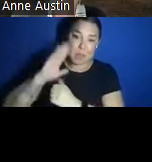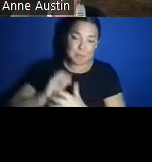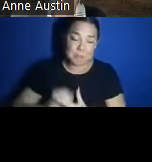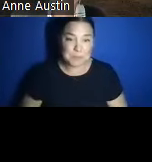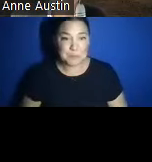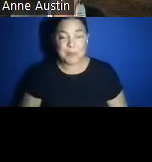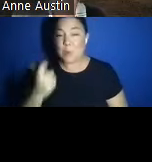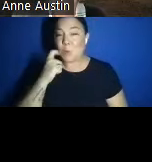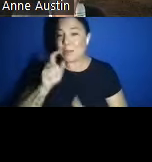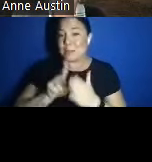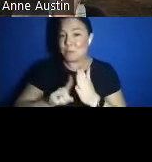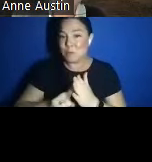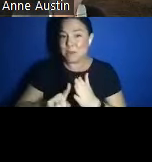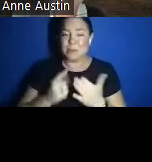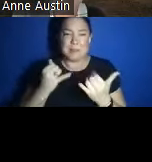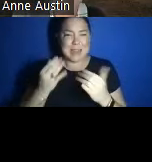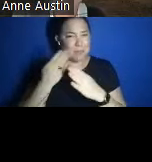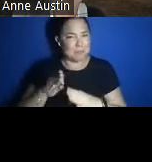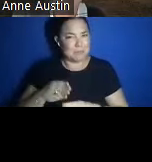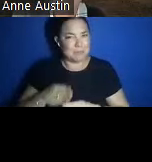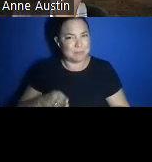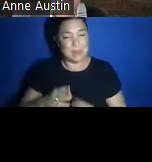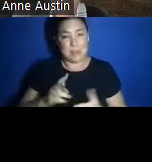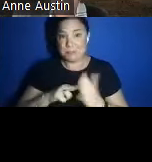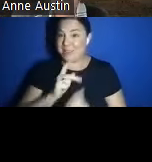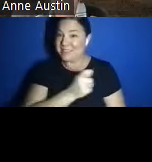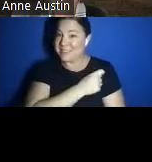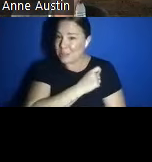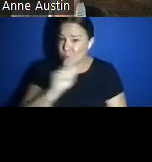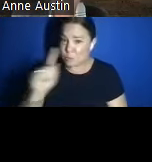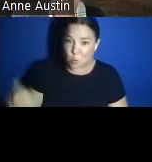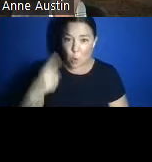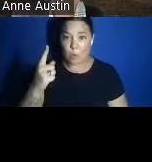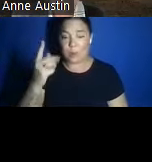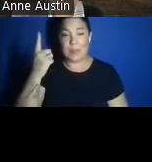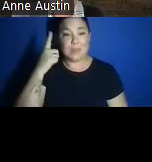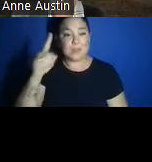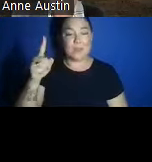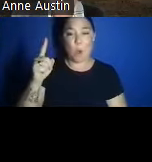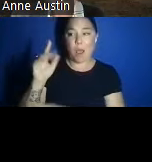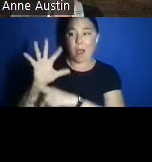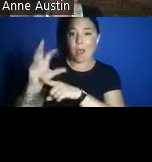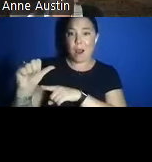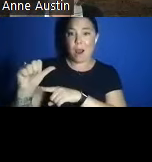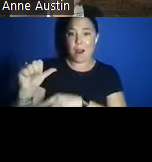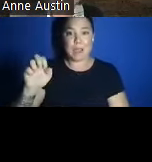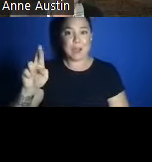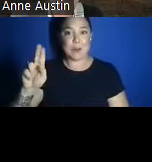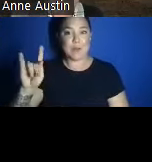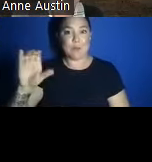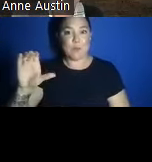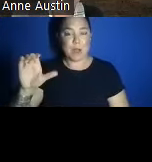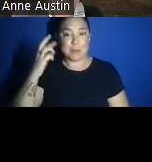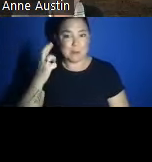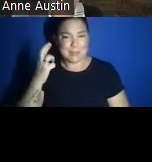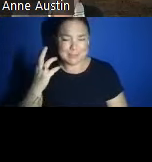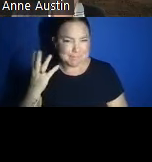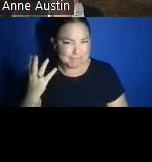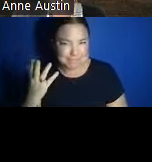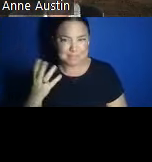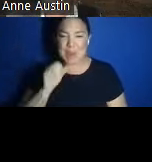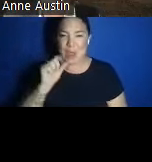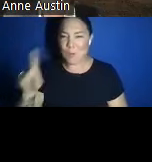broken down this notion that tattoos are exclusively for an erotic gaze. And what I also noticed about recent